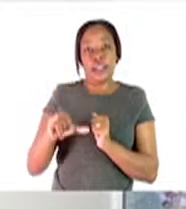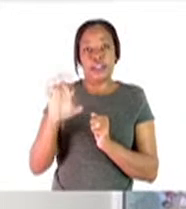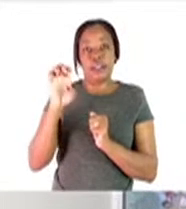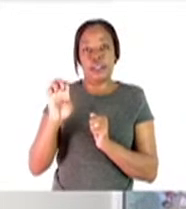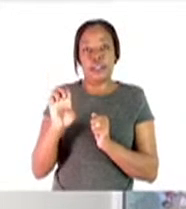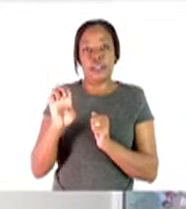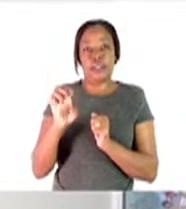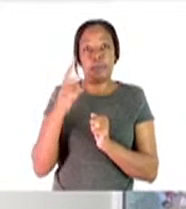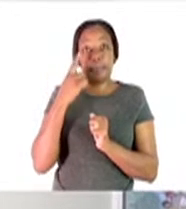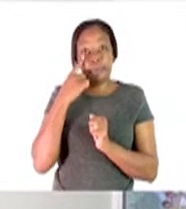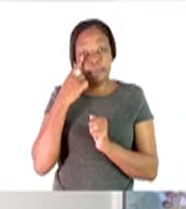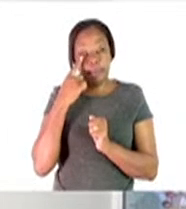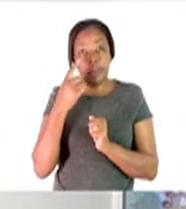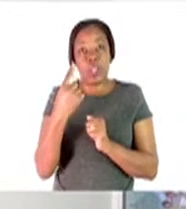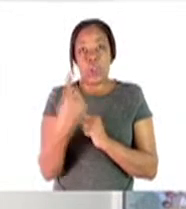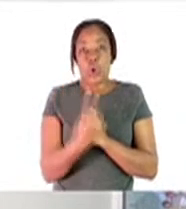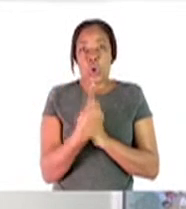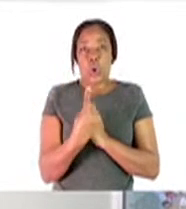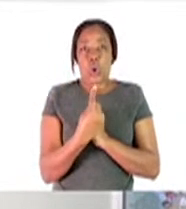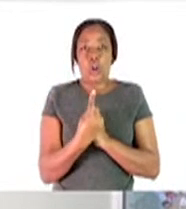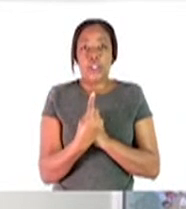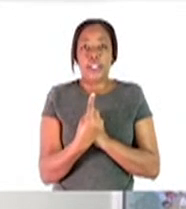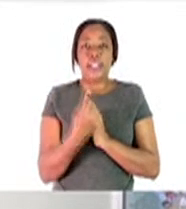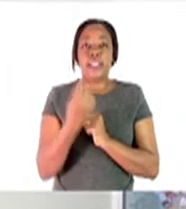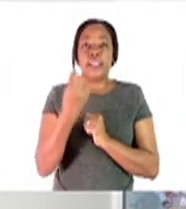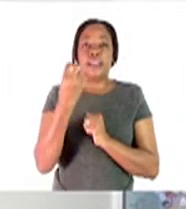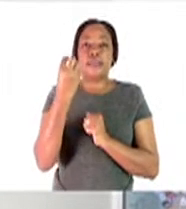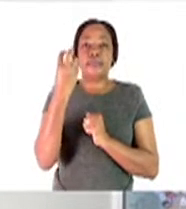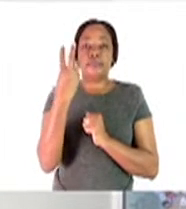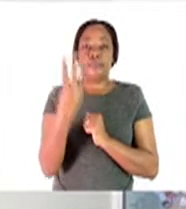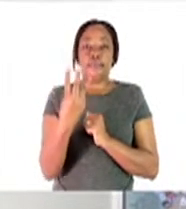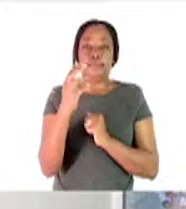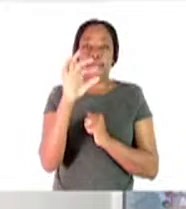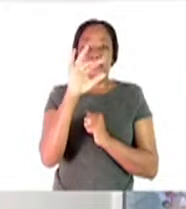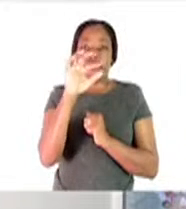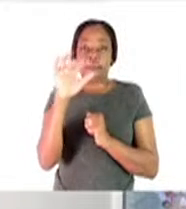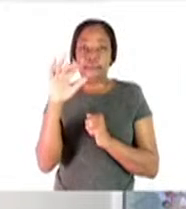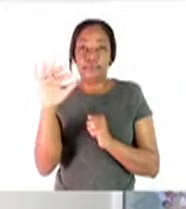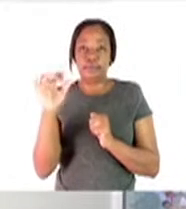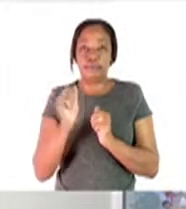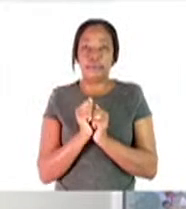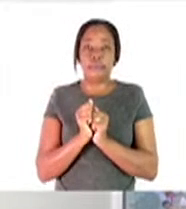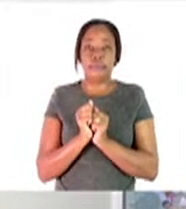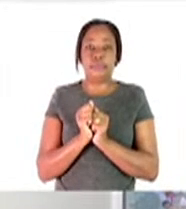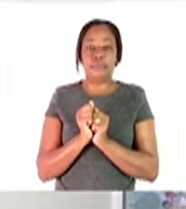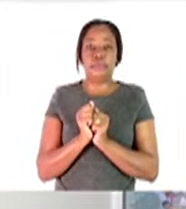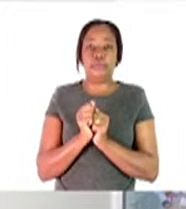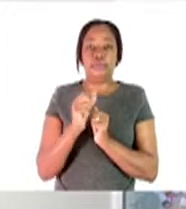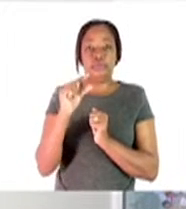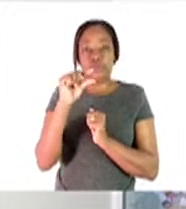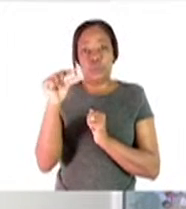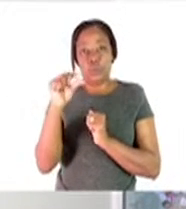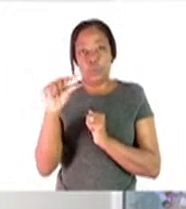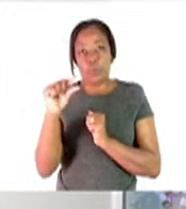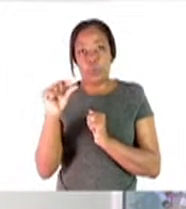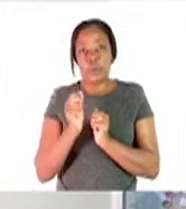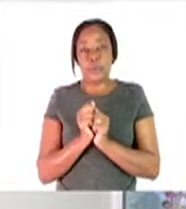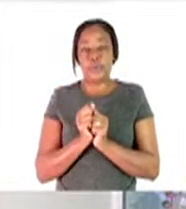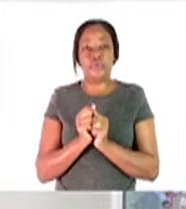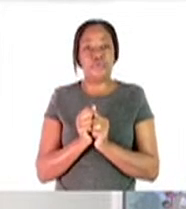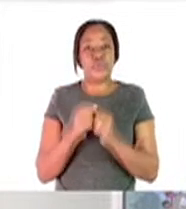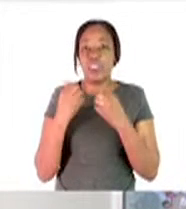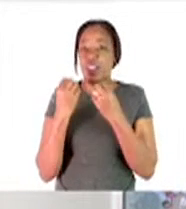also having only 3 letters. We can go on and go on writing the words which are